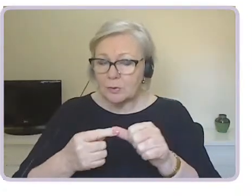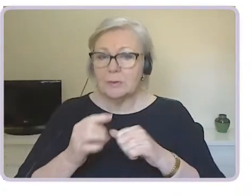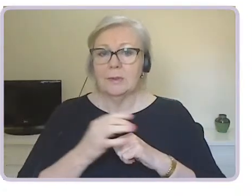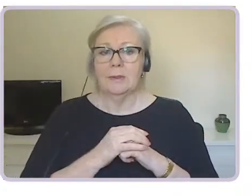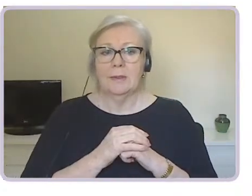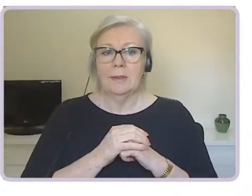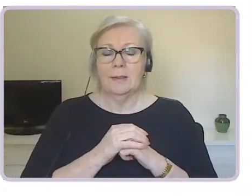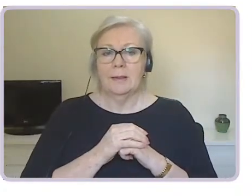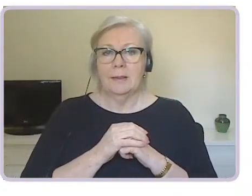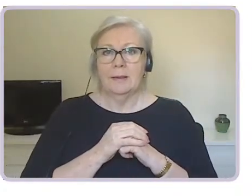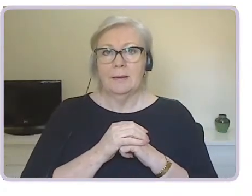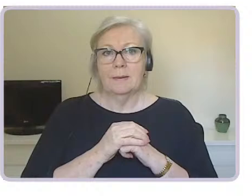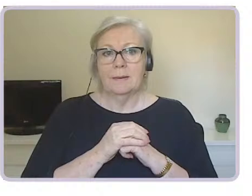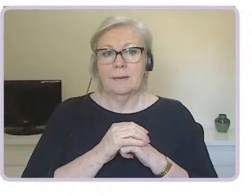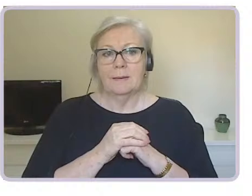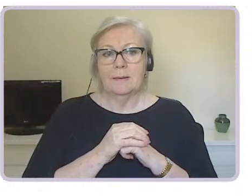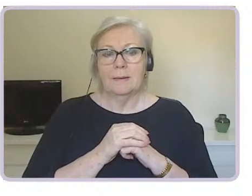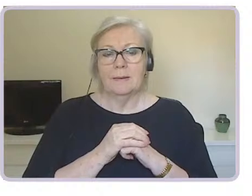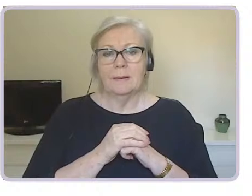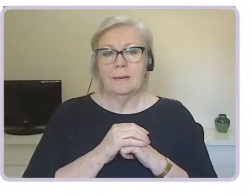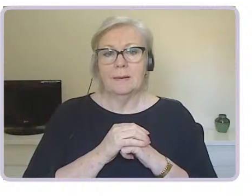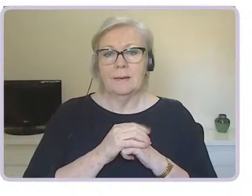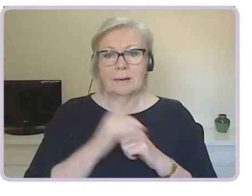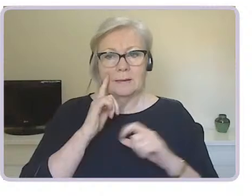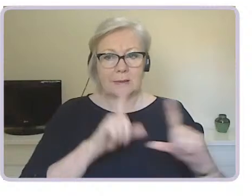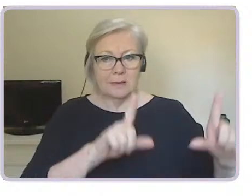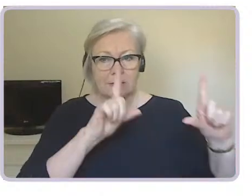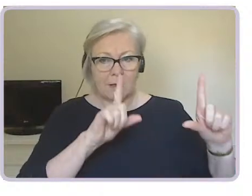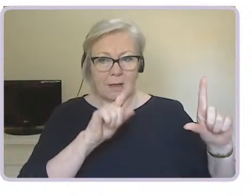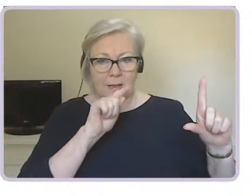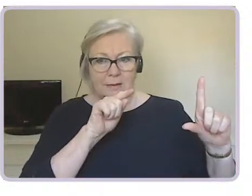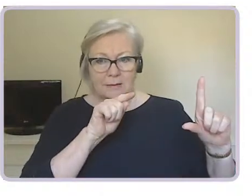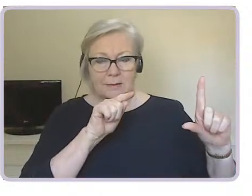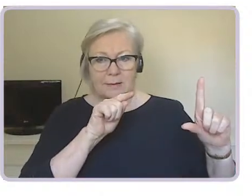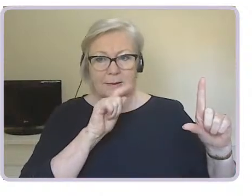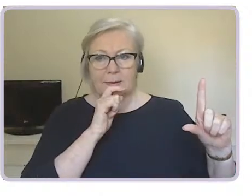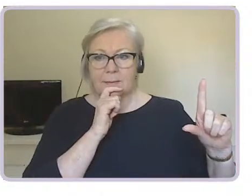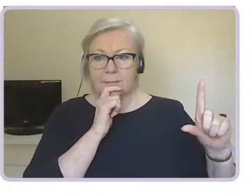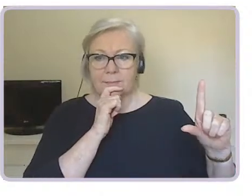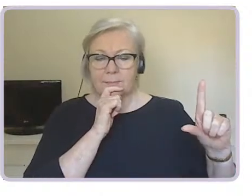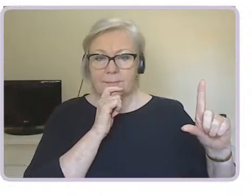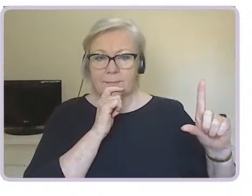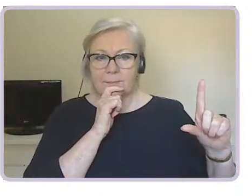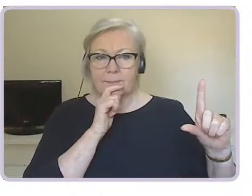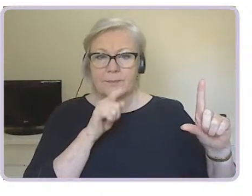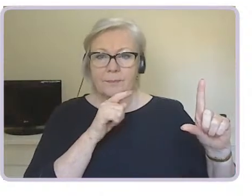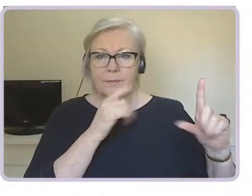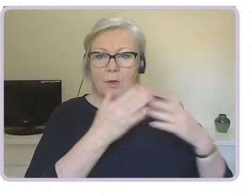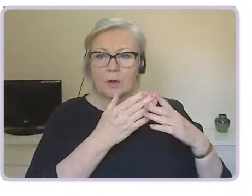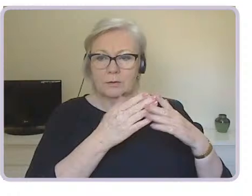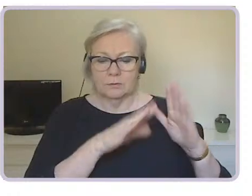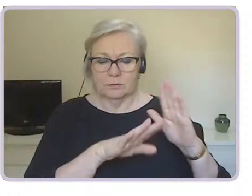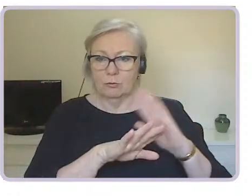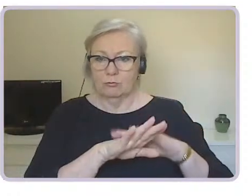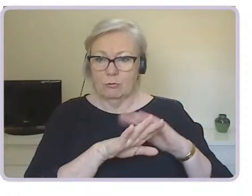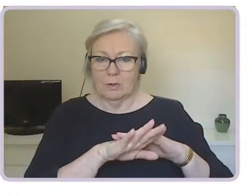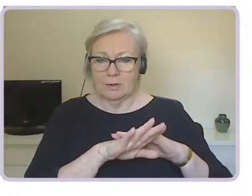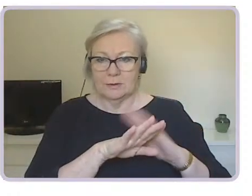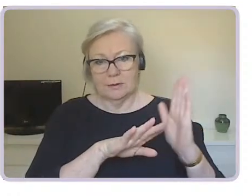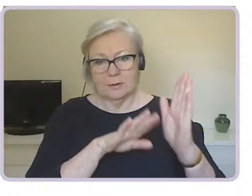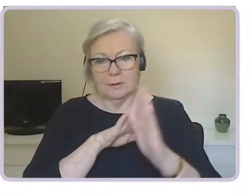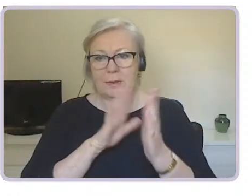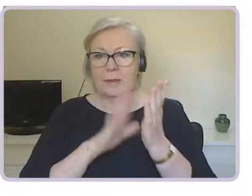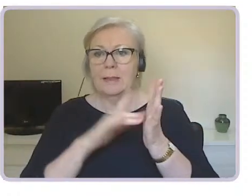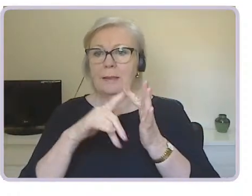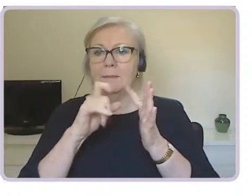the slide on the right-hand side of the slide, the media release